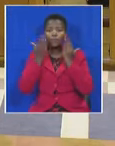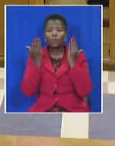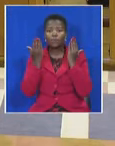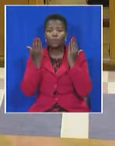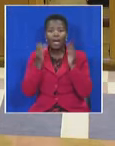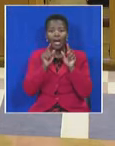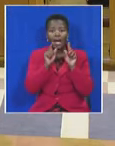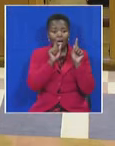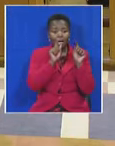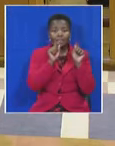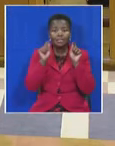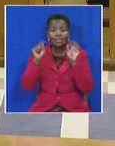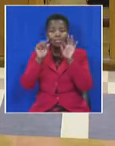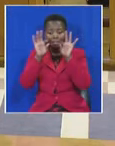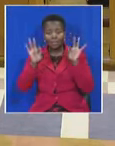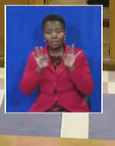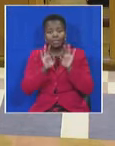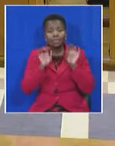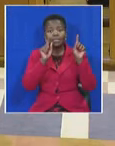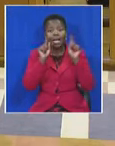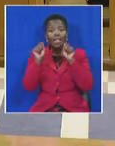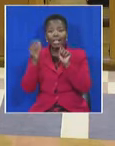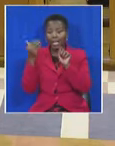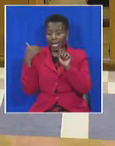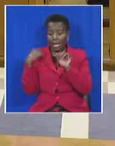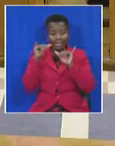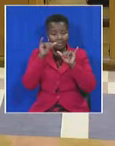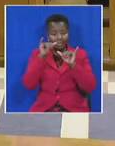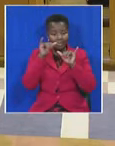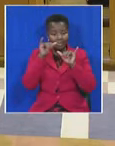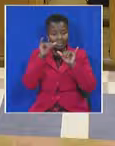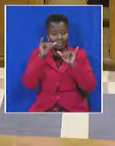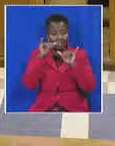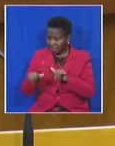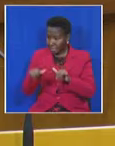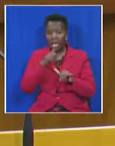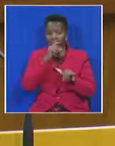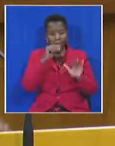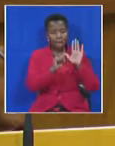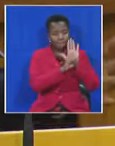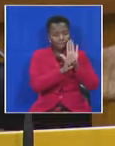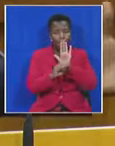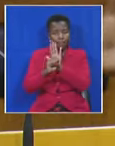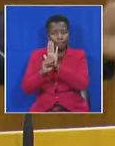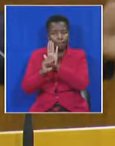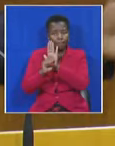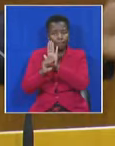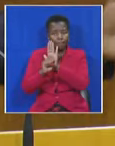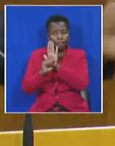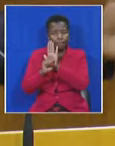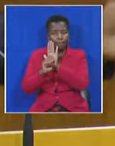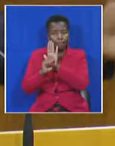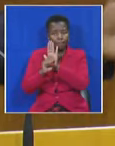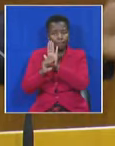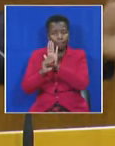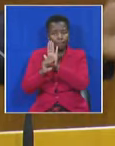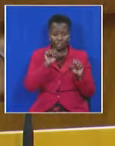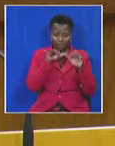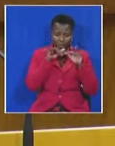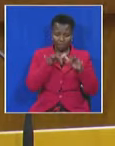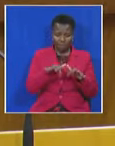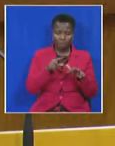Title became part of the process of settlement. And then in the course of all of that, people of our country